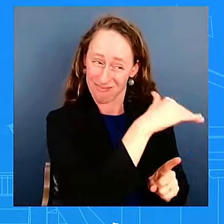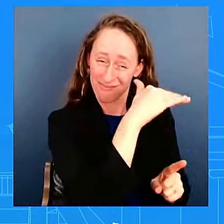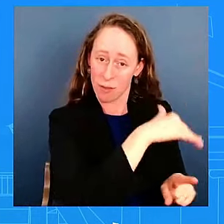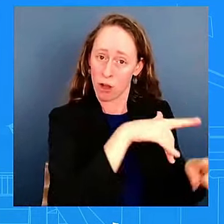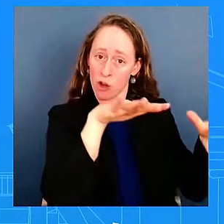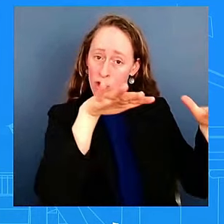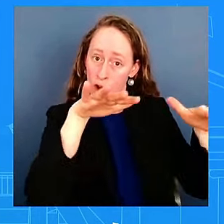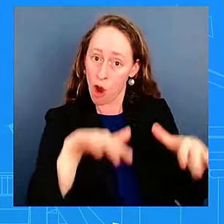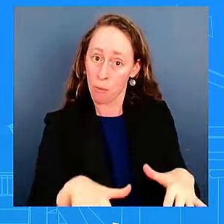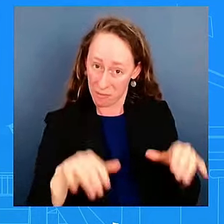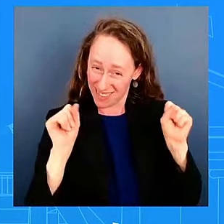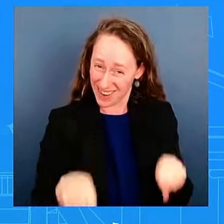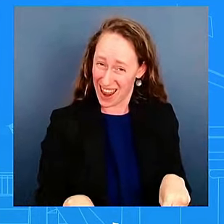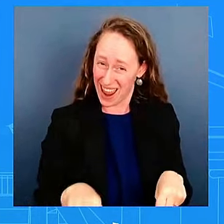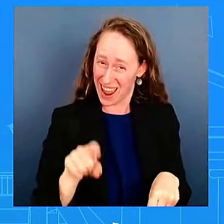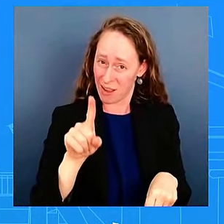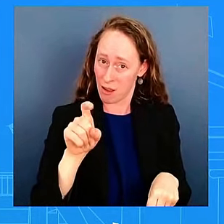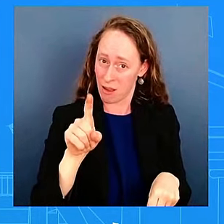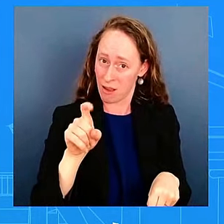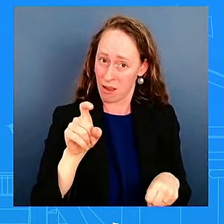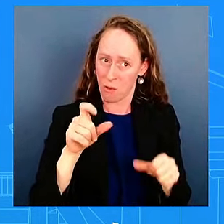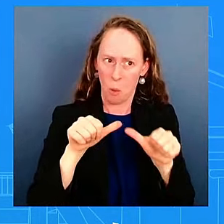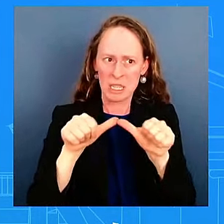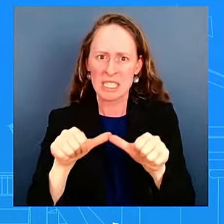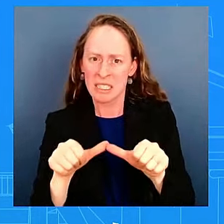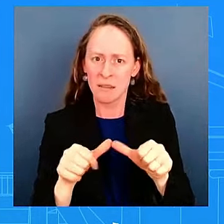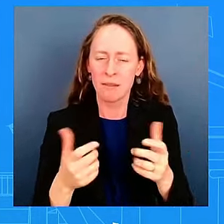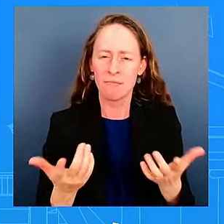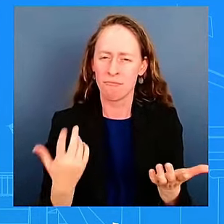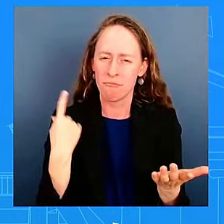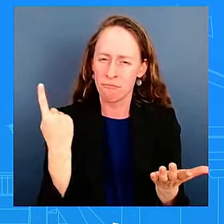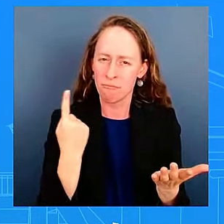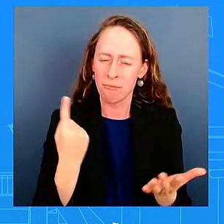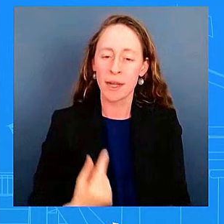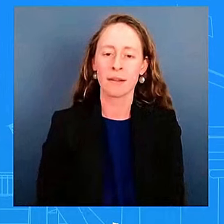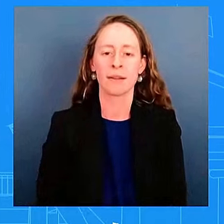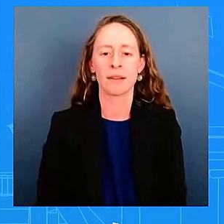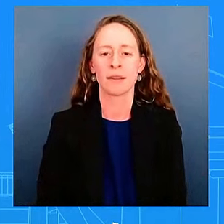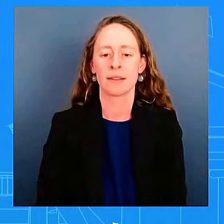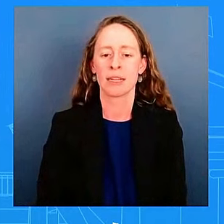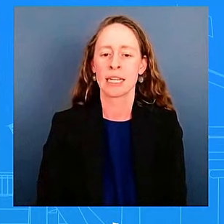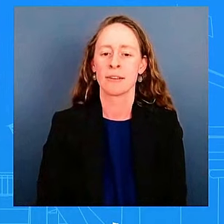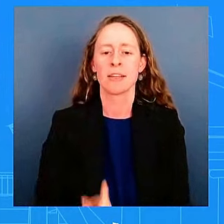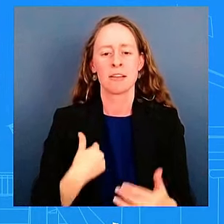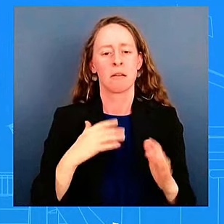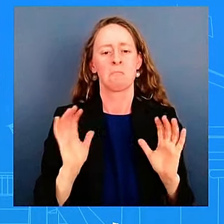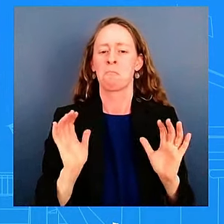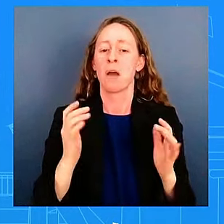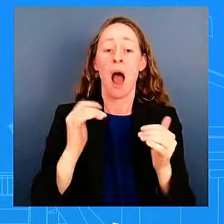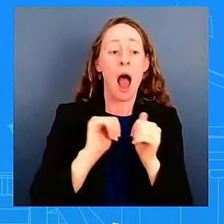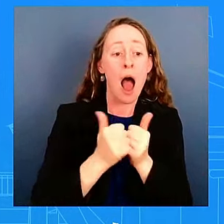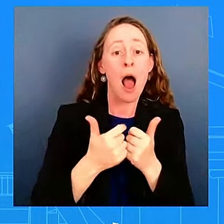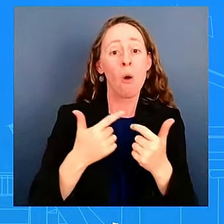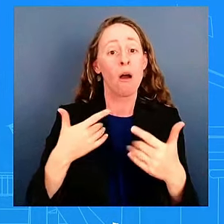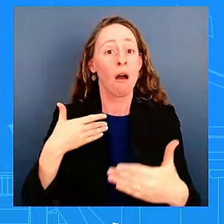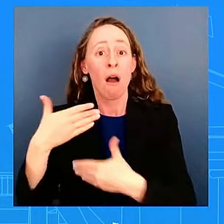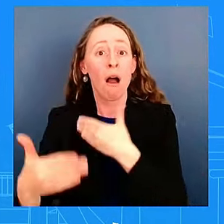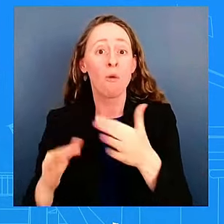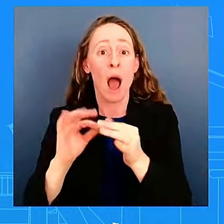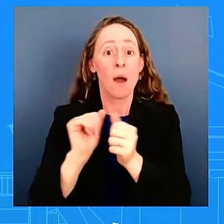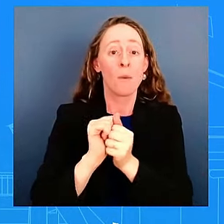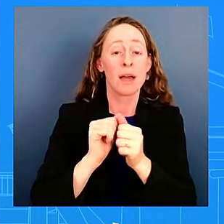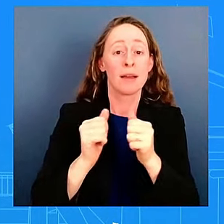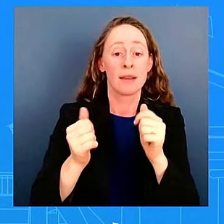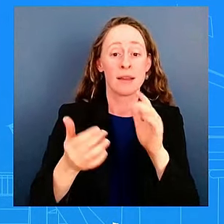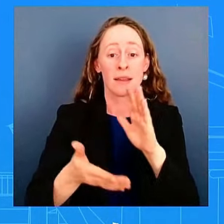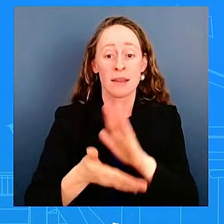with his campaign, with how he sees the country, the future of this country. He has to speak to that. I'm not going to get into that from here. And